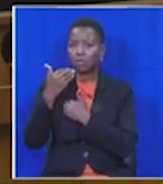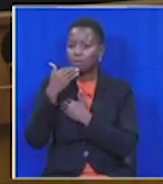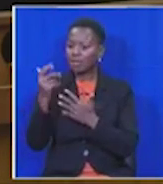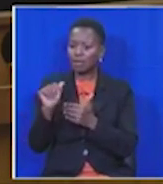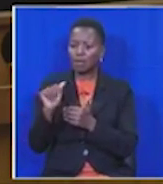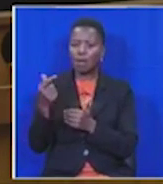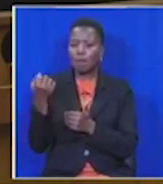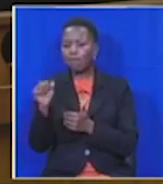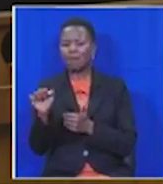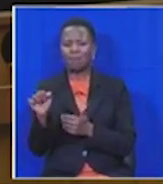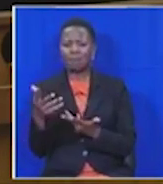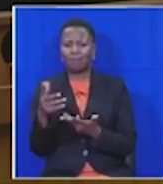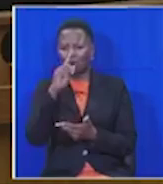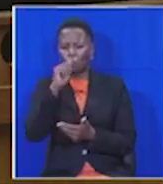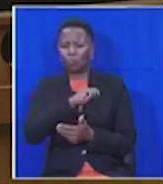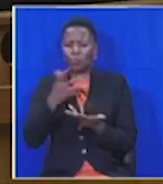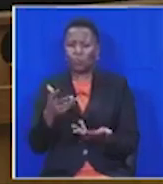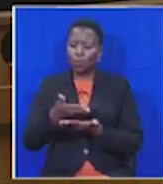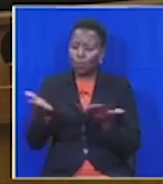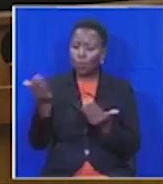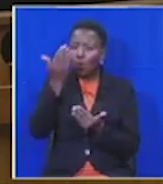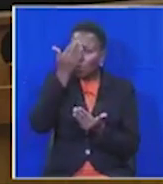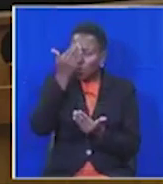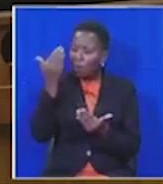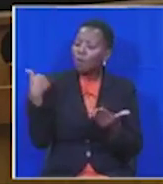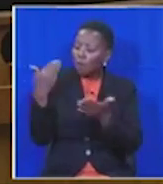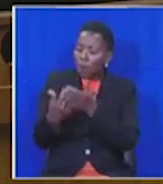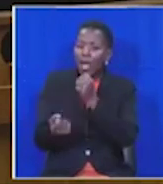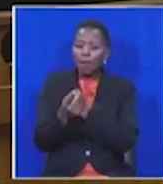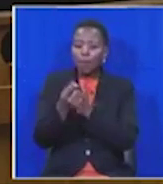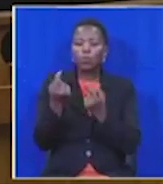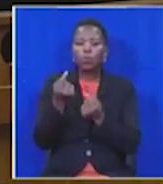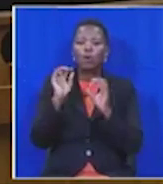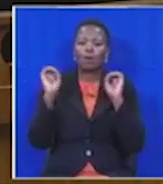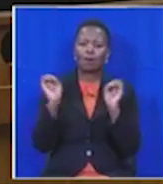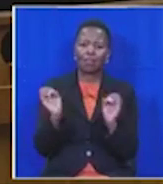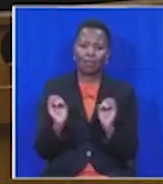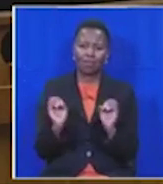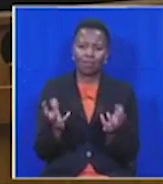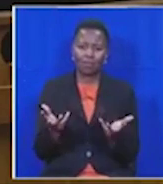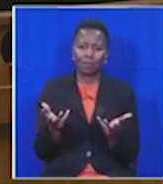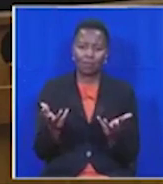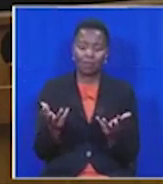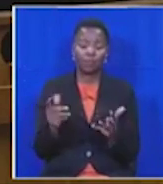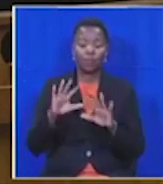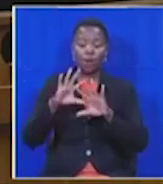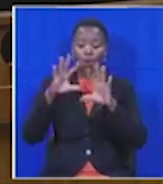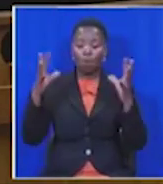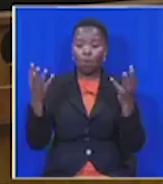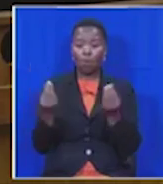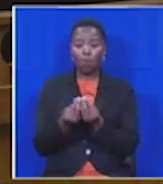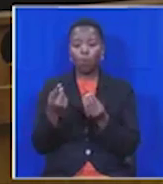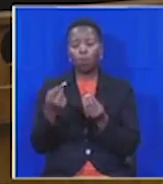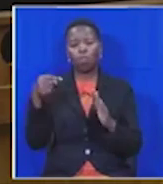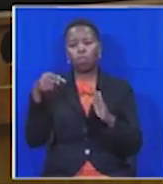otherwise. Everyone saw this coming, and you have been AWOL. And all this while, we have been the